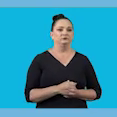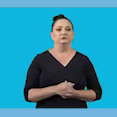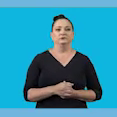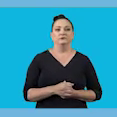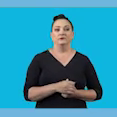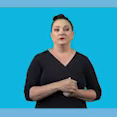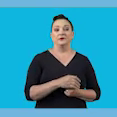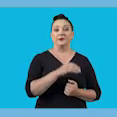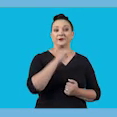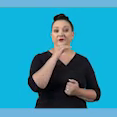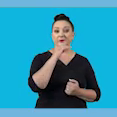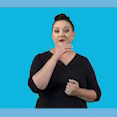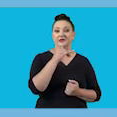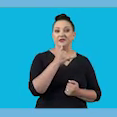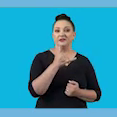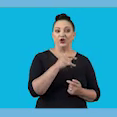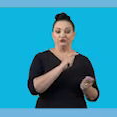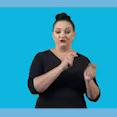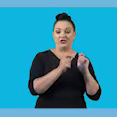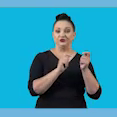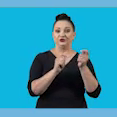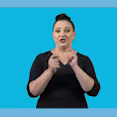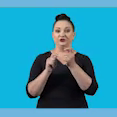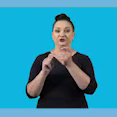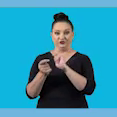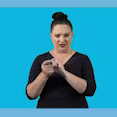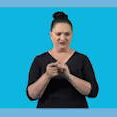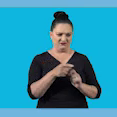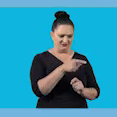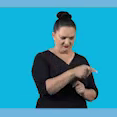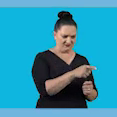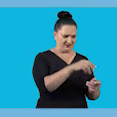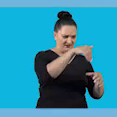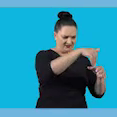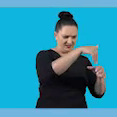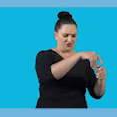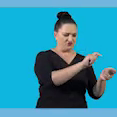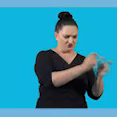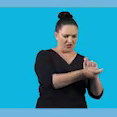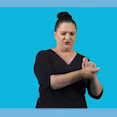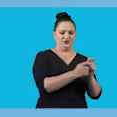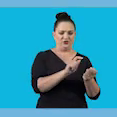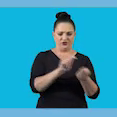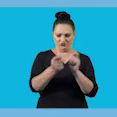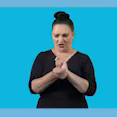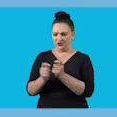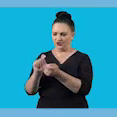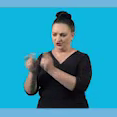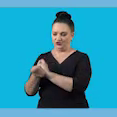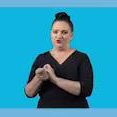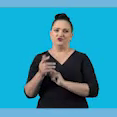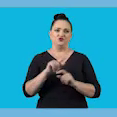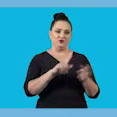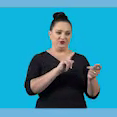add energy, there is going to be a physical change of these matter. They are going to move from solid, liquid,